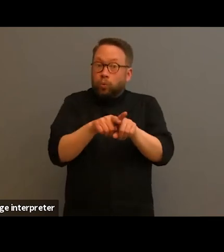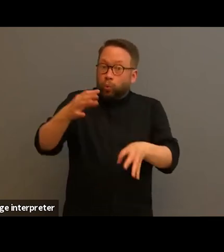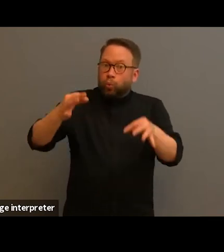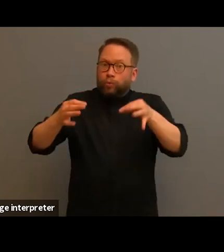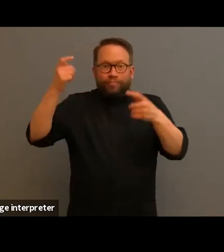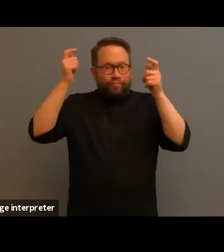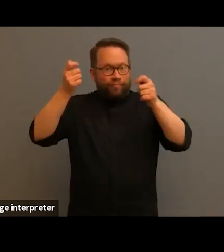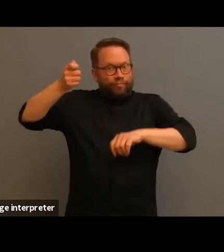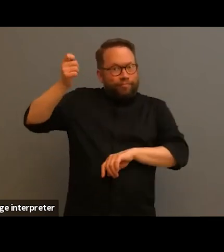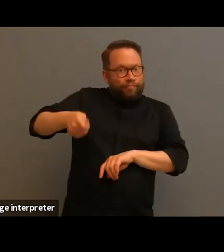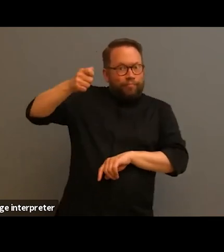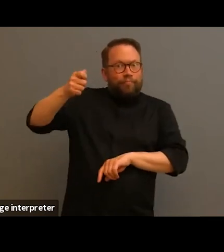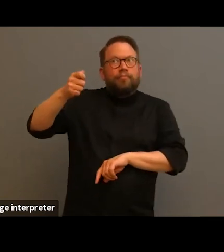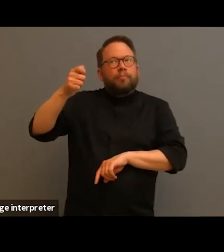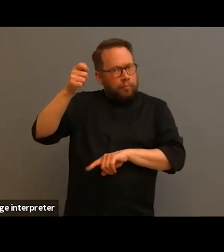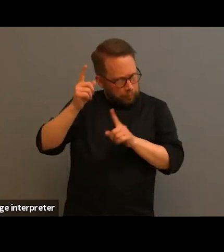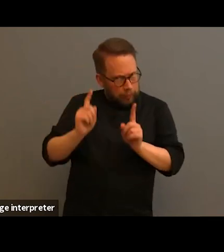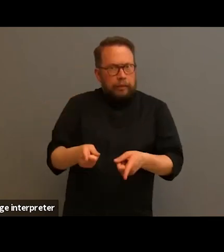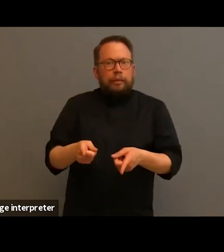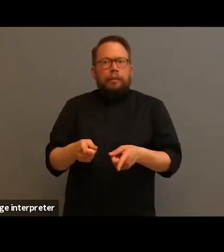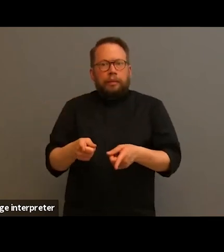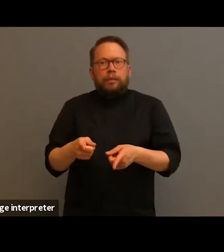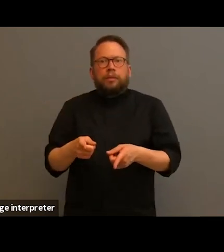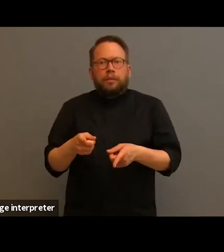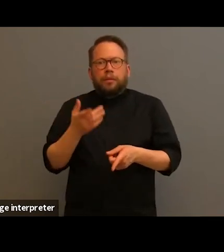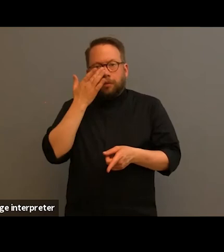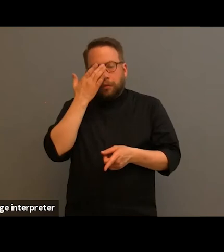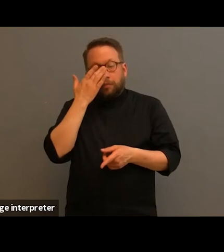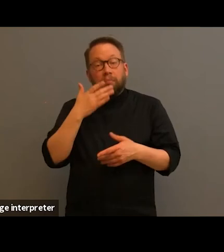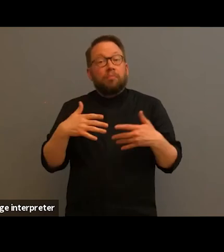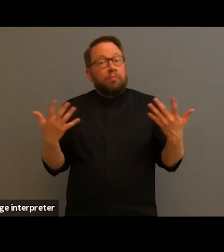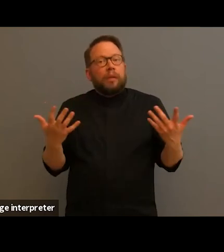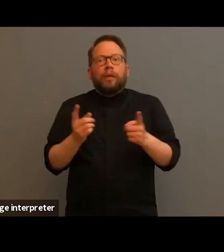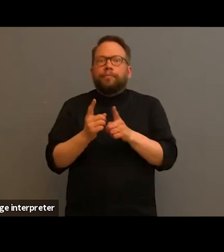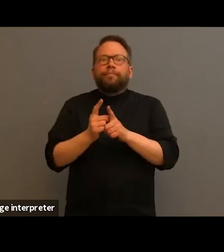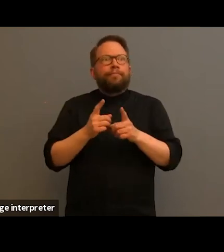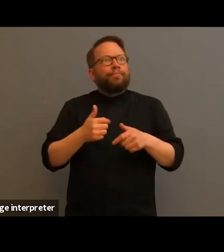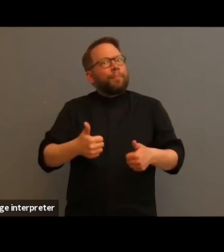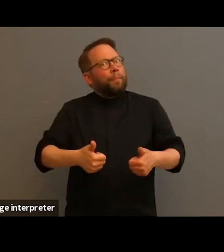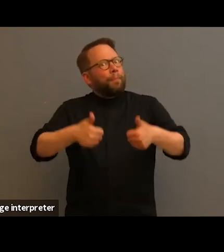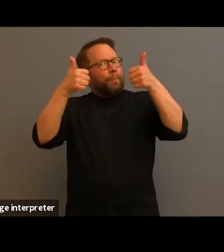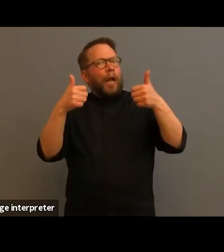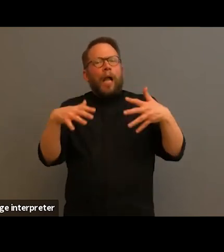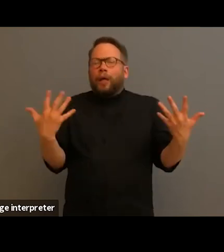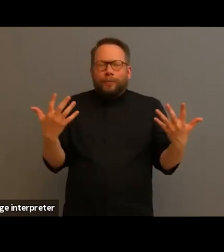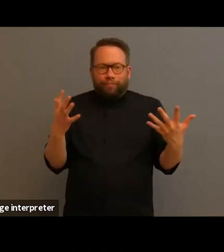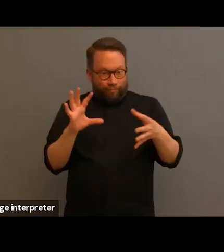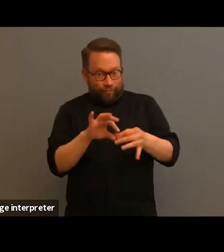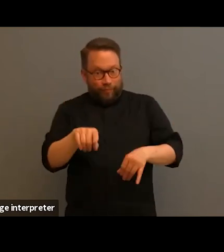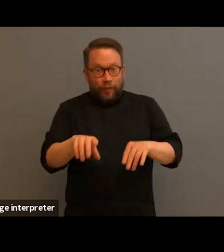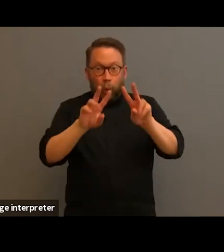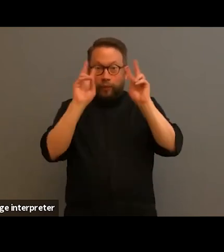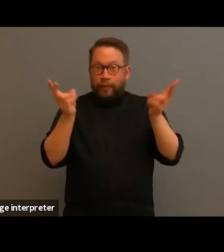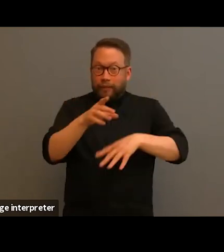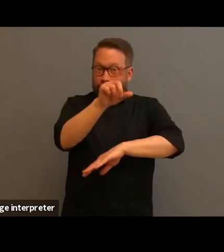What are the benefits of this? Universally designed services systems benefit all. We have read studies